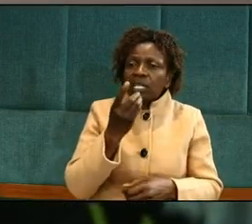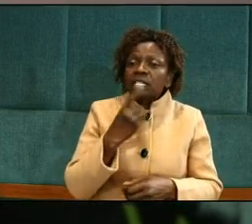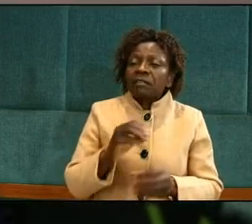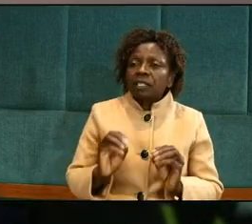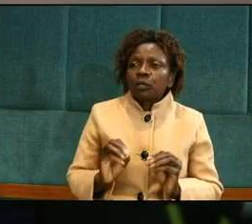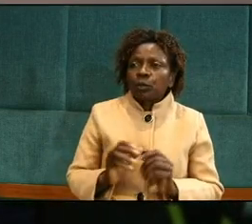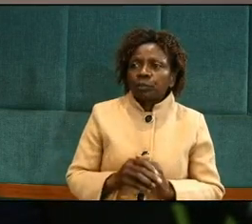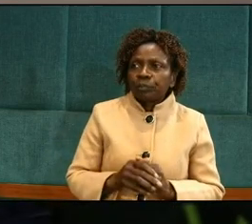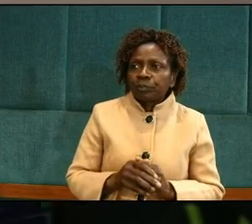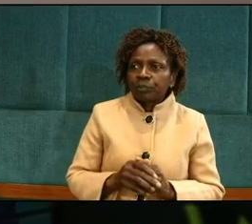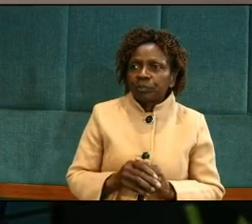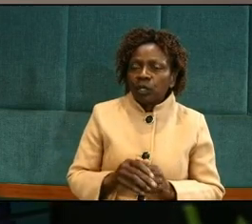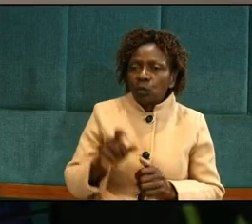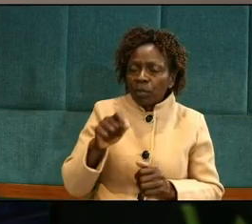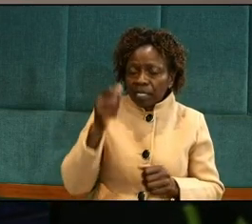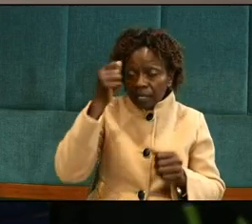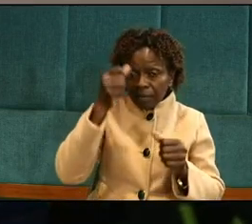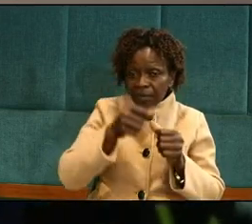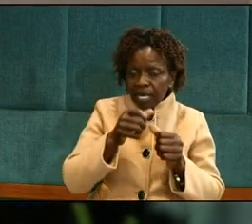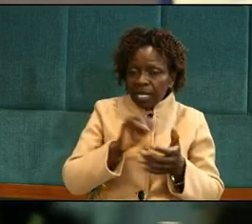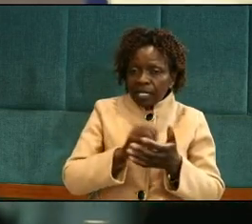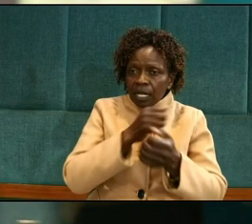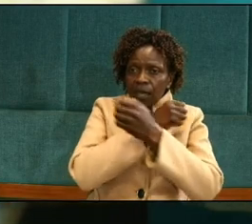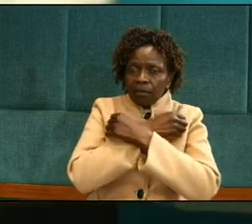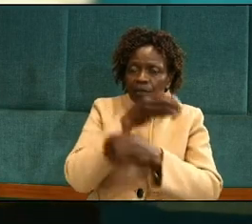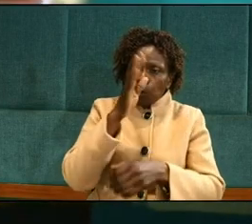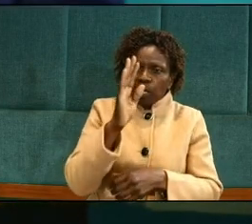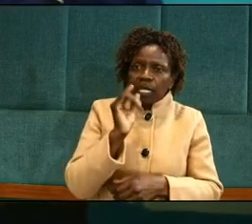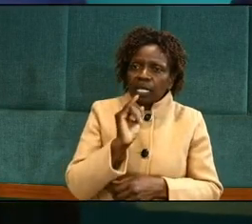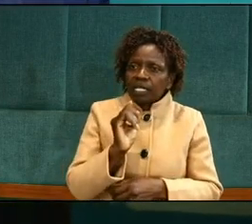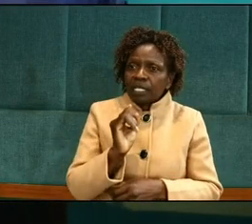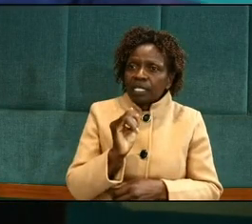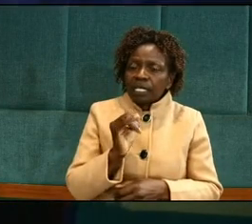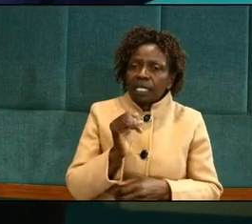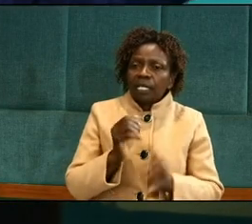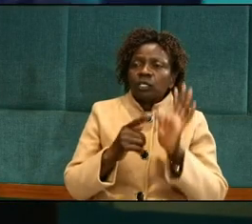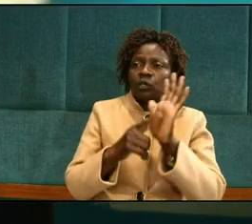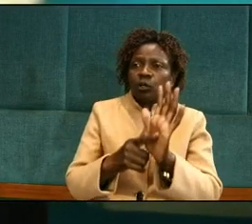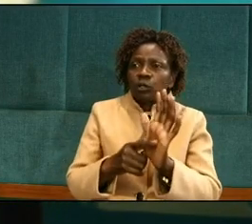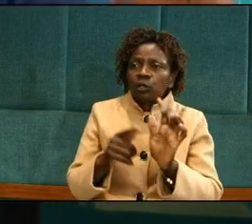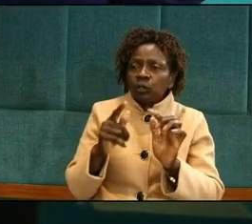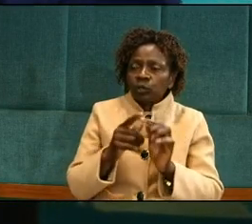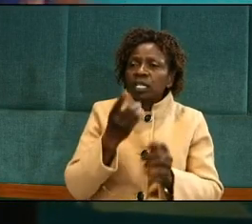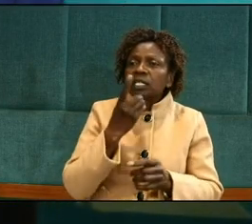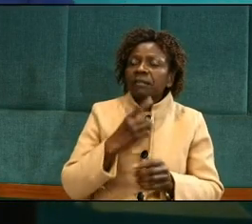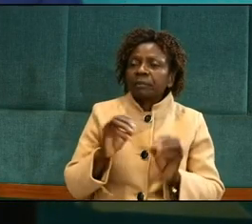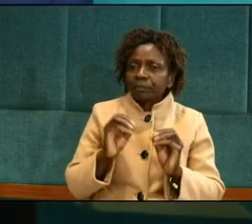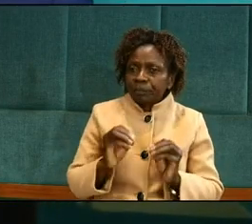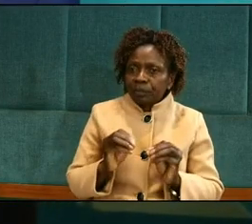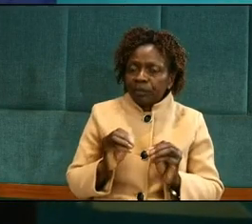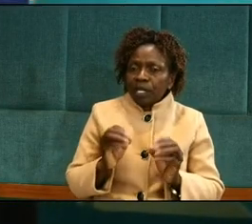deserving. But you must remember that the love of God is expressed to the deserving and